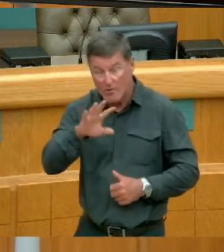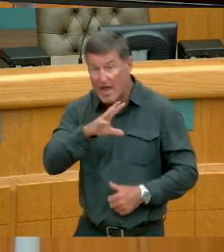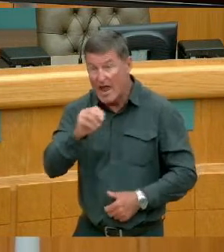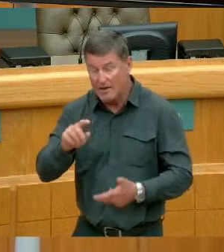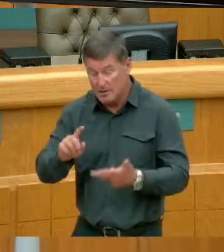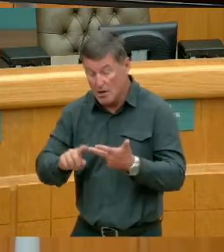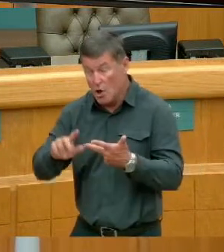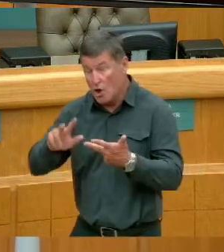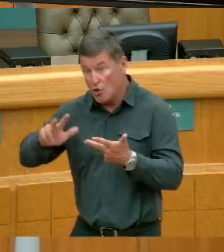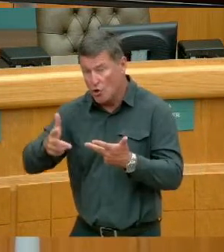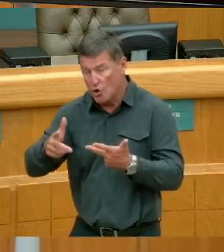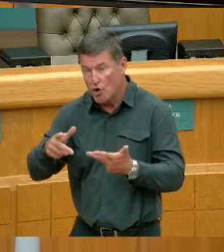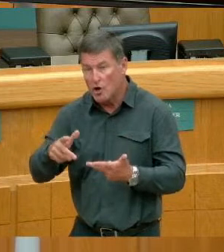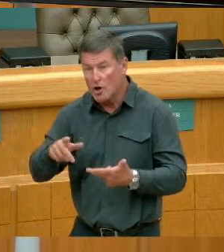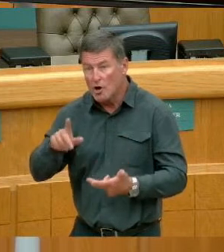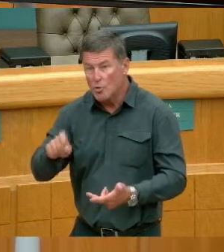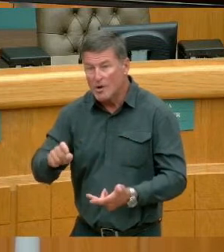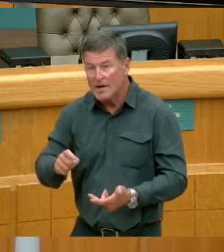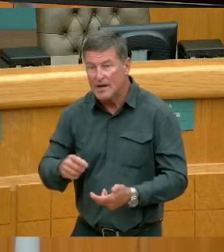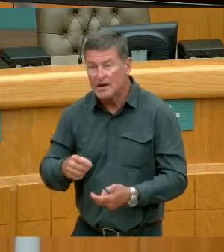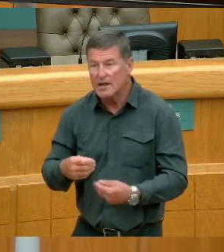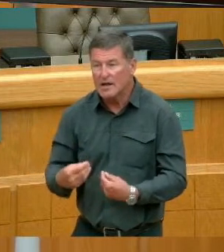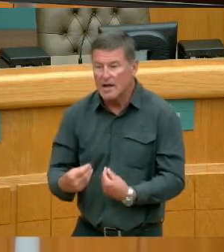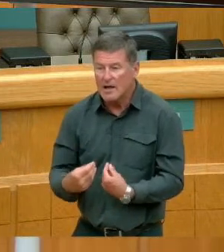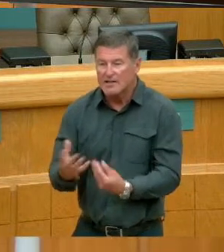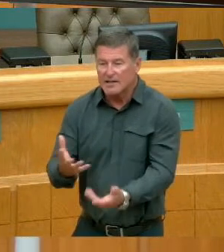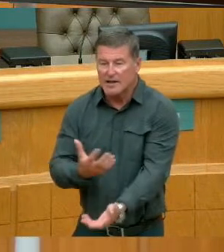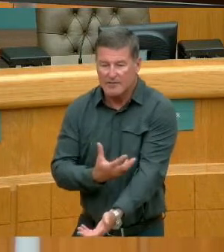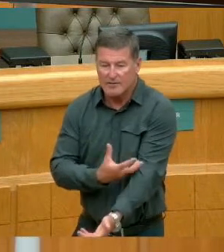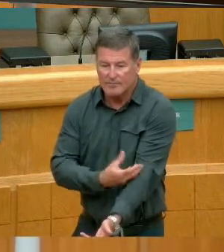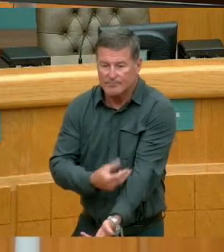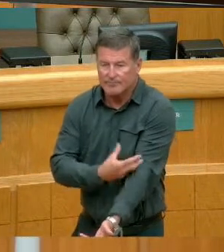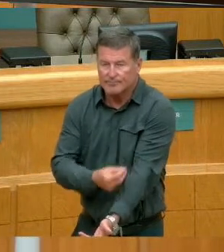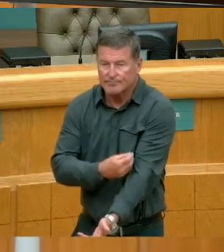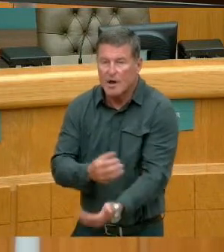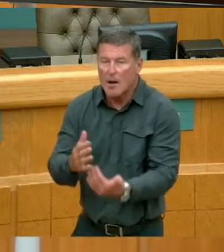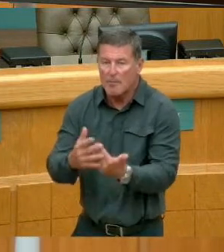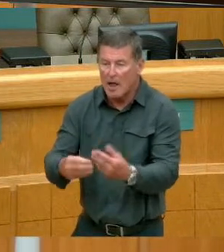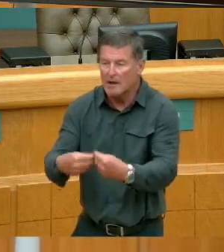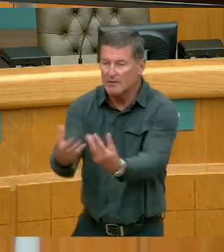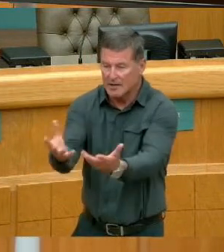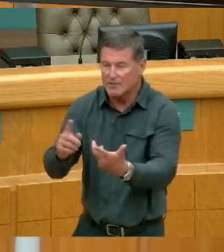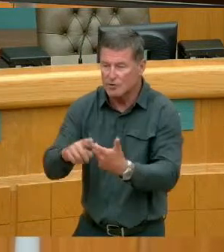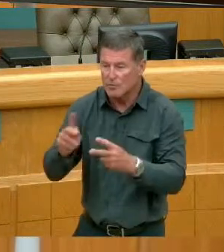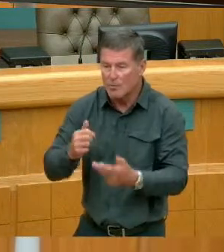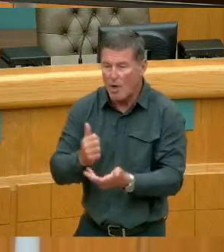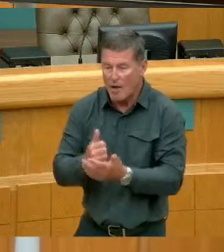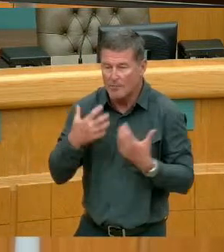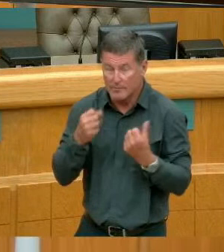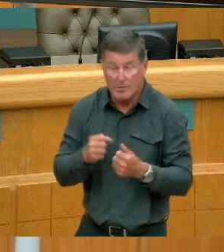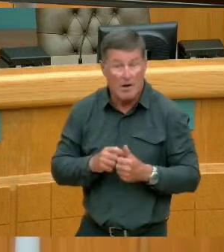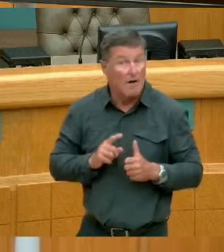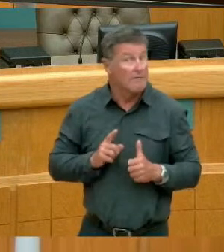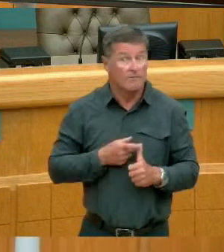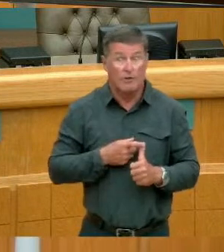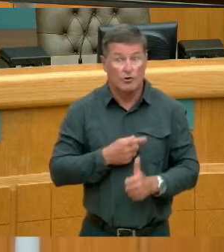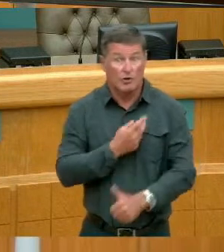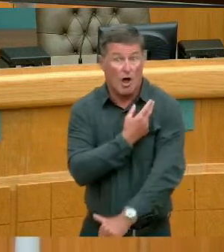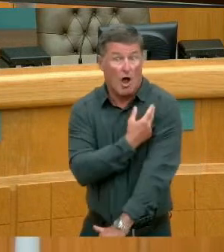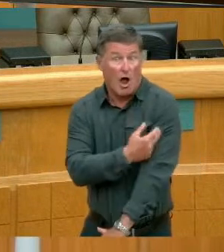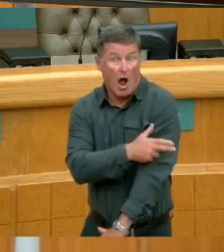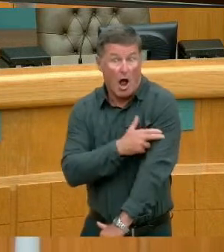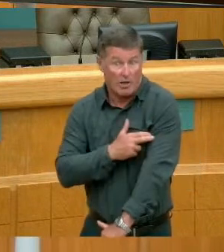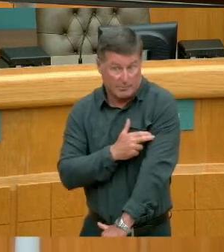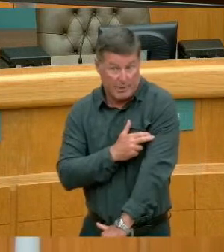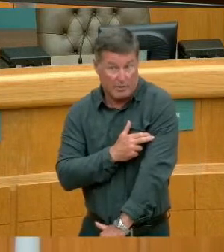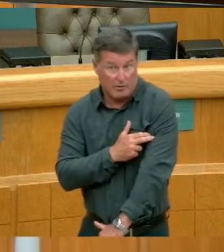extract the convalescent plasma for that therapy. First, let's talk hospital capacity and elective